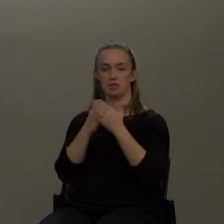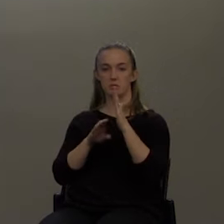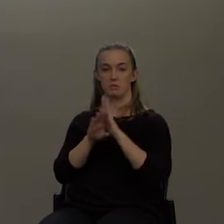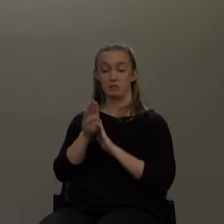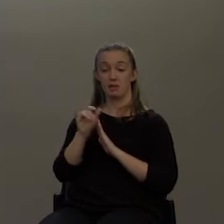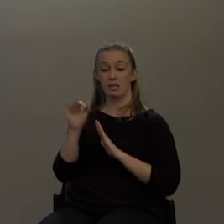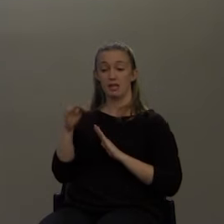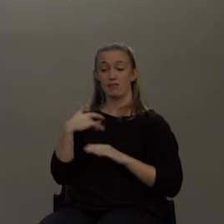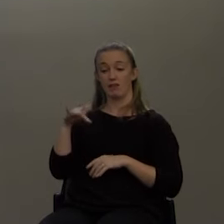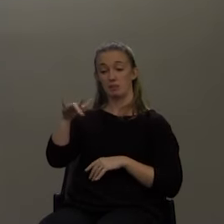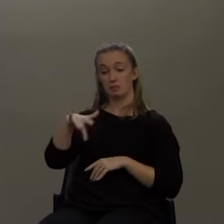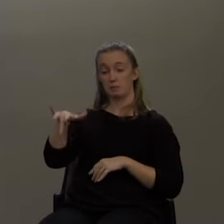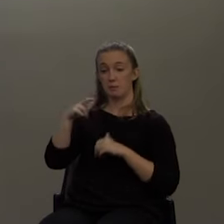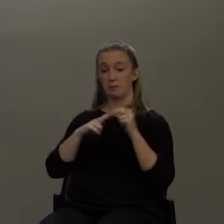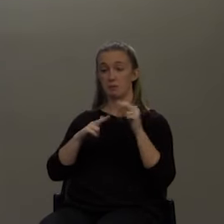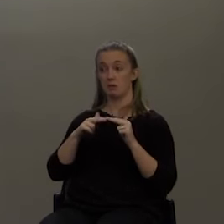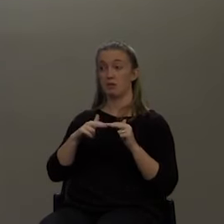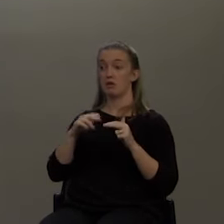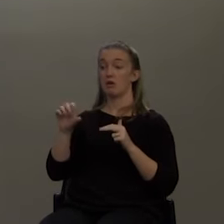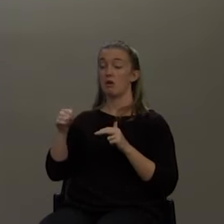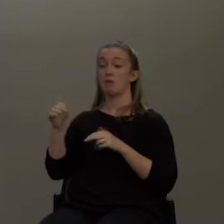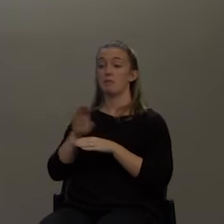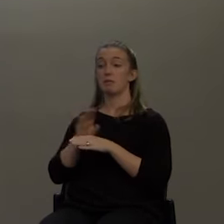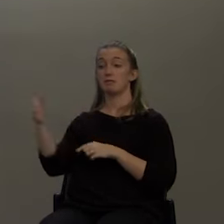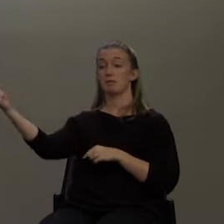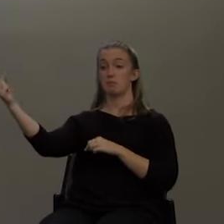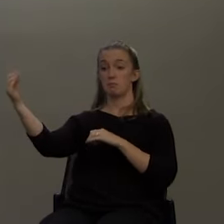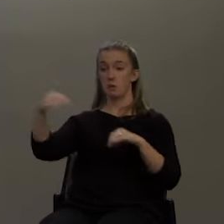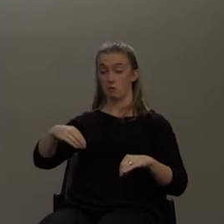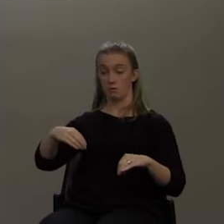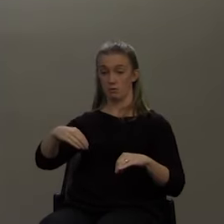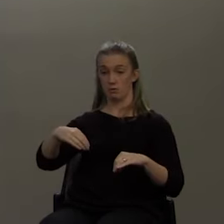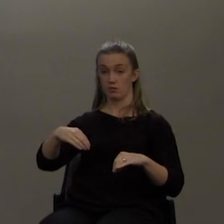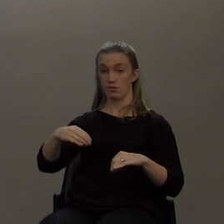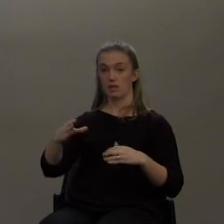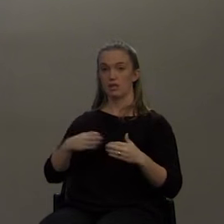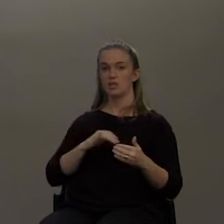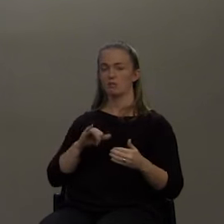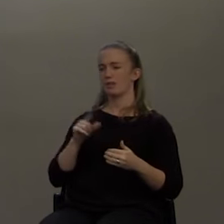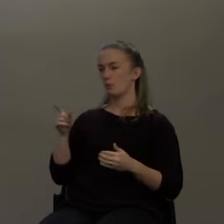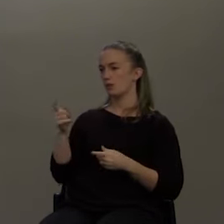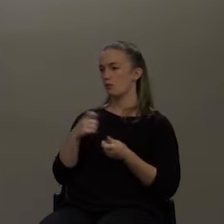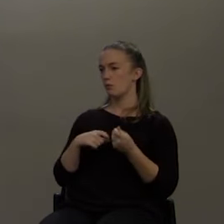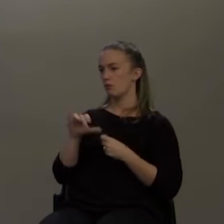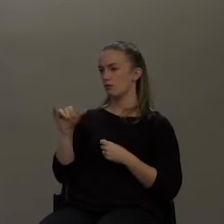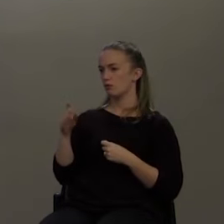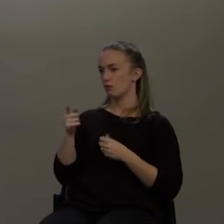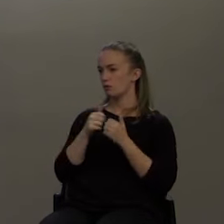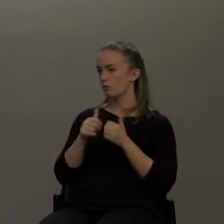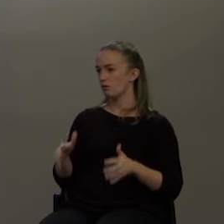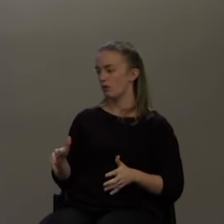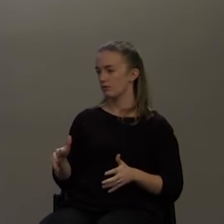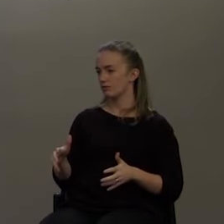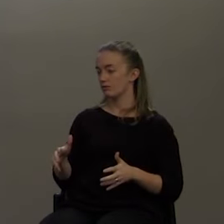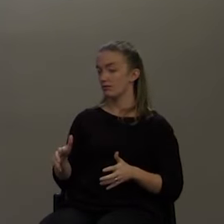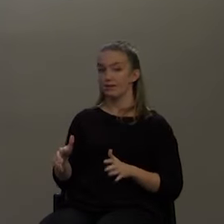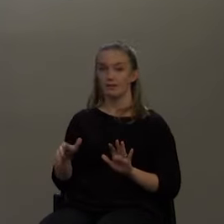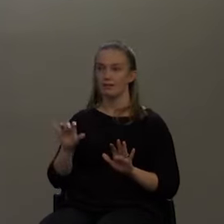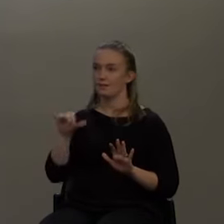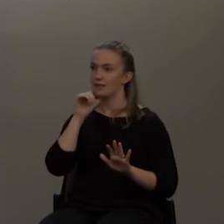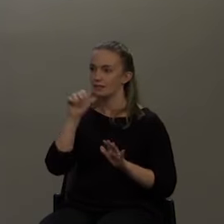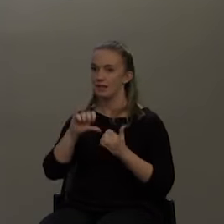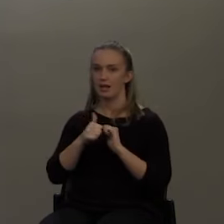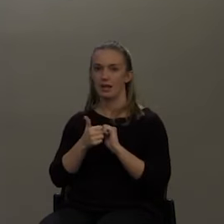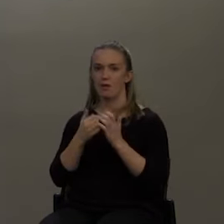a vacant building and I get someone to move into it, you know, it's almost like, well, you're just replacing jobs that you lost. And that's not